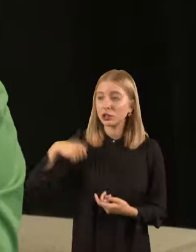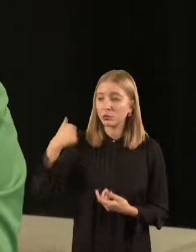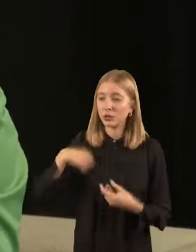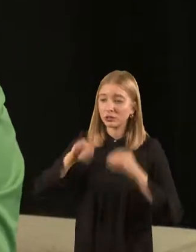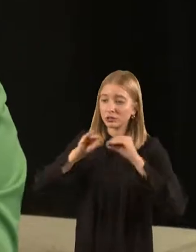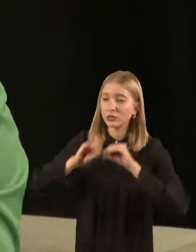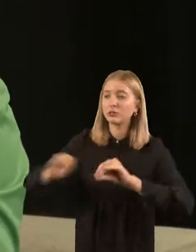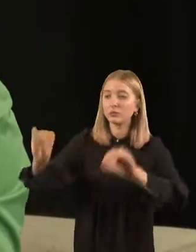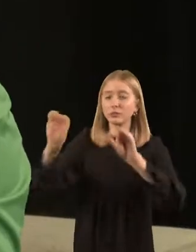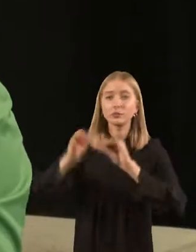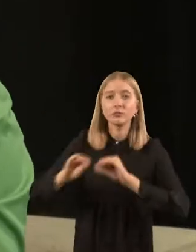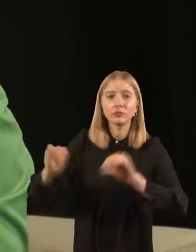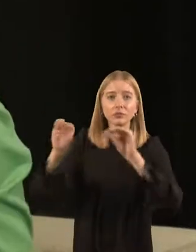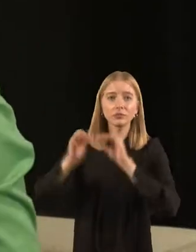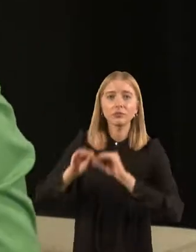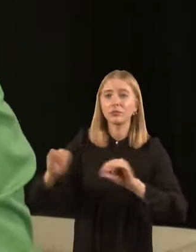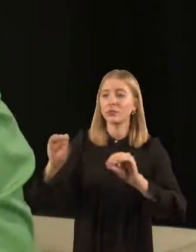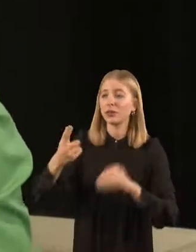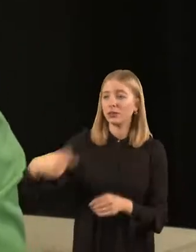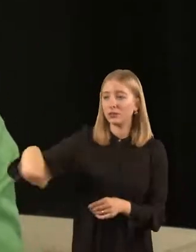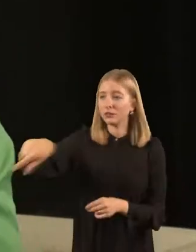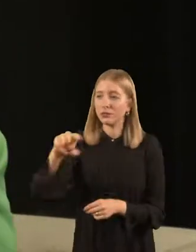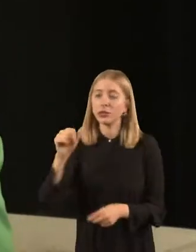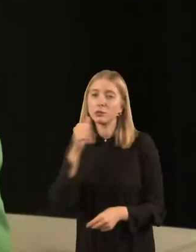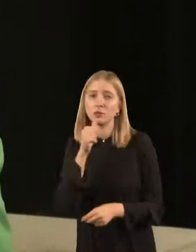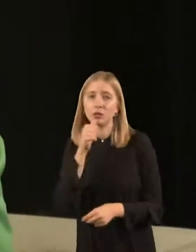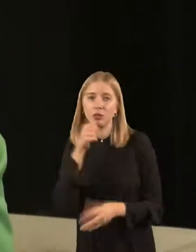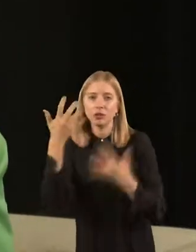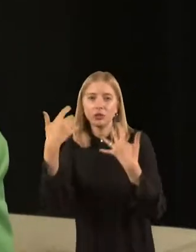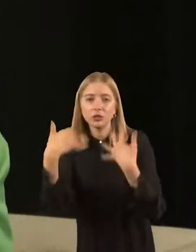and yielding more benefits. So we have